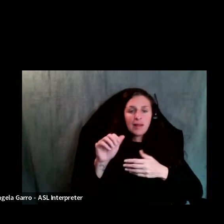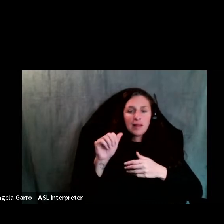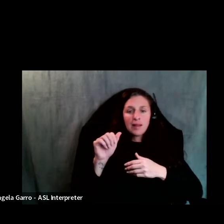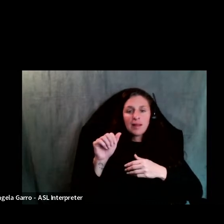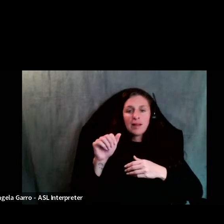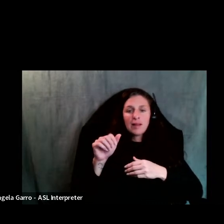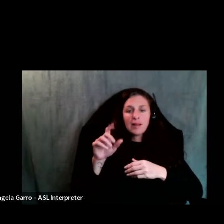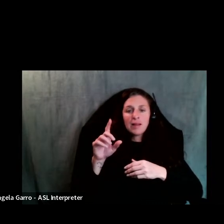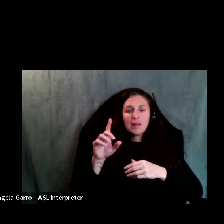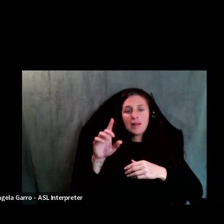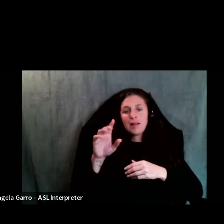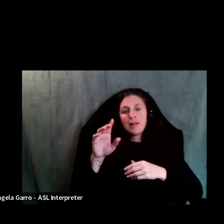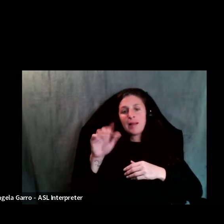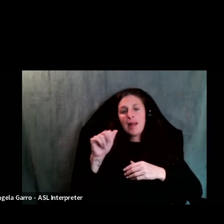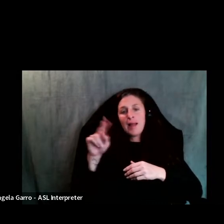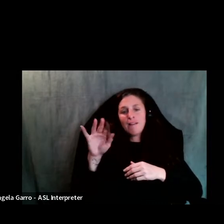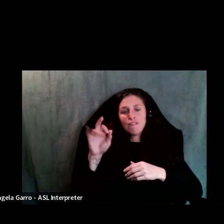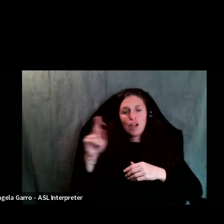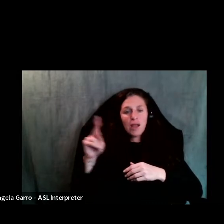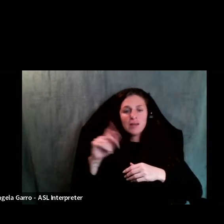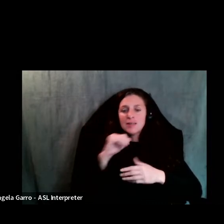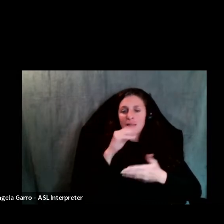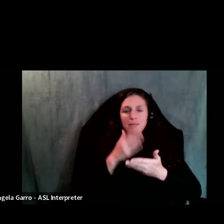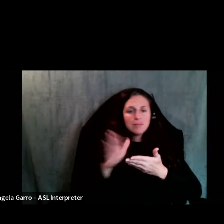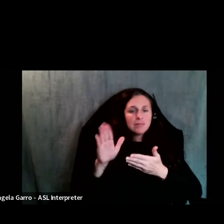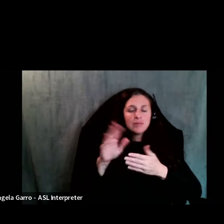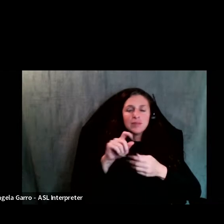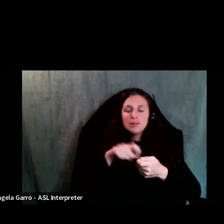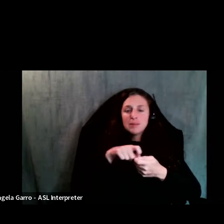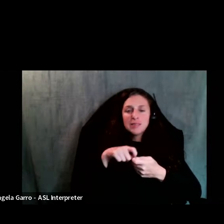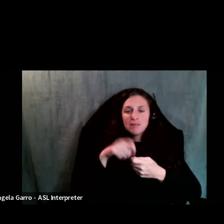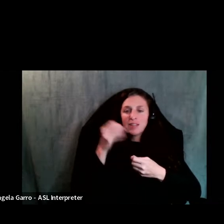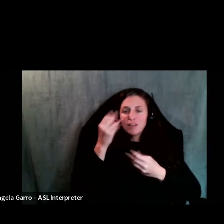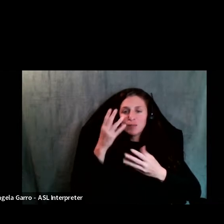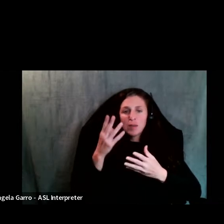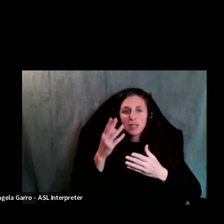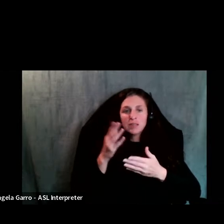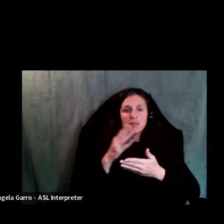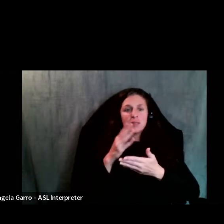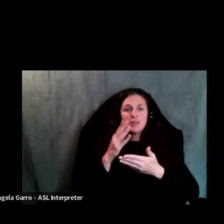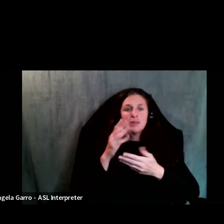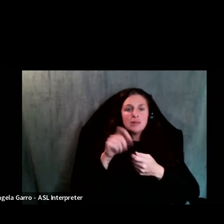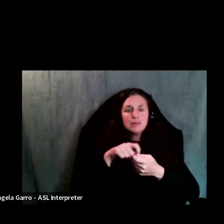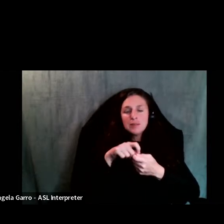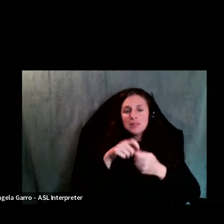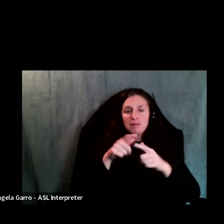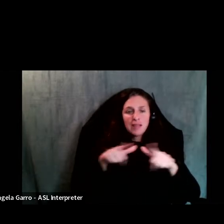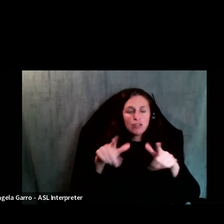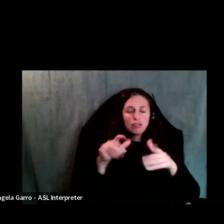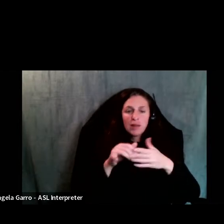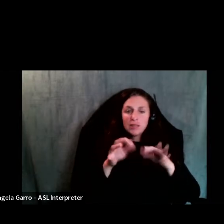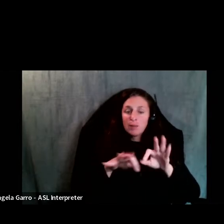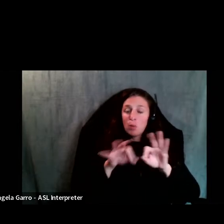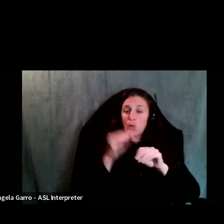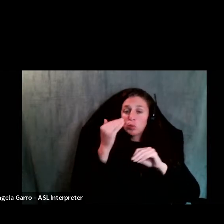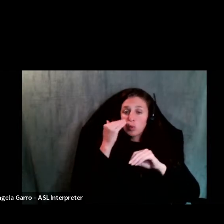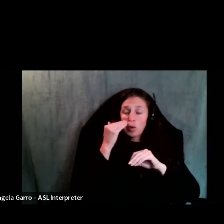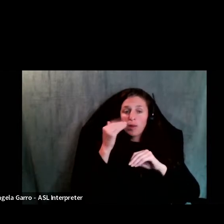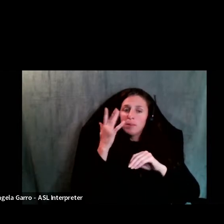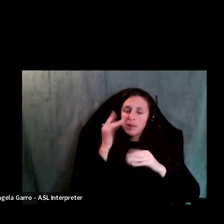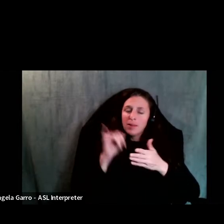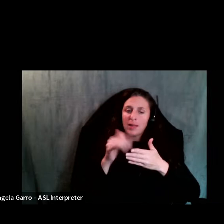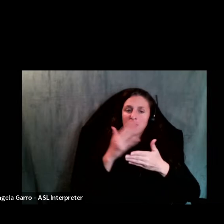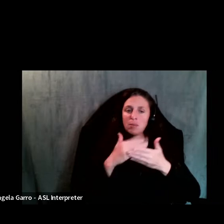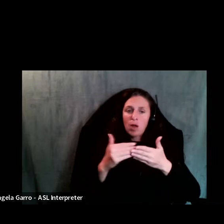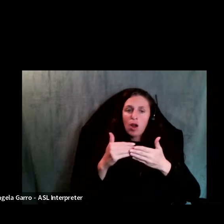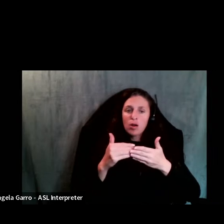asking for the banning of certain information and certain literature that is important to know, because it's part of